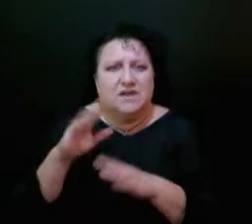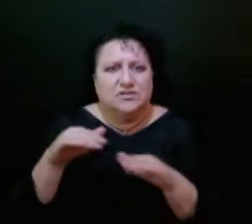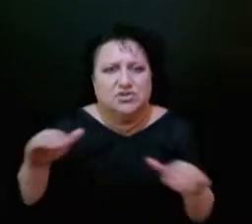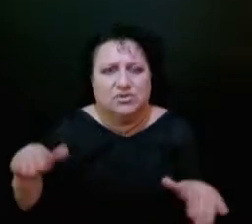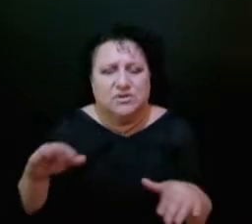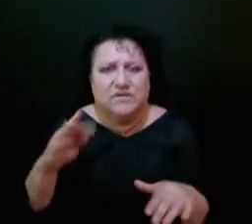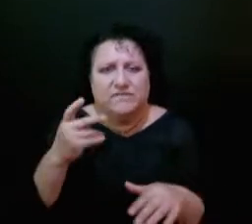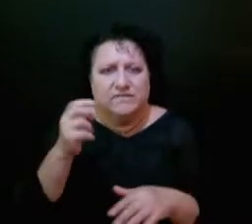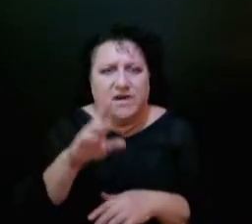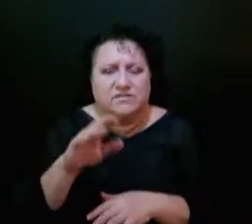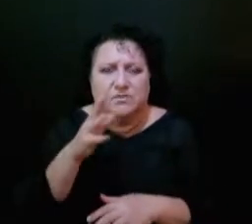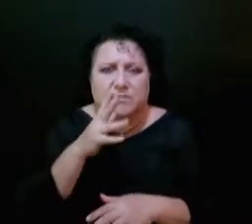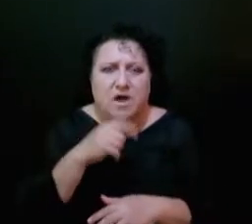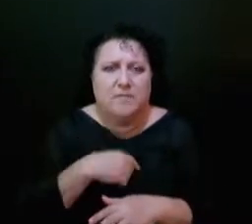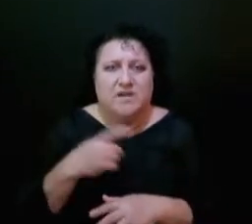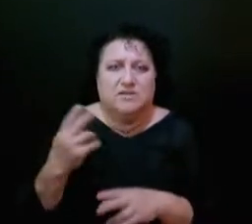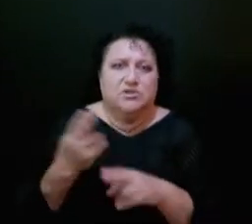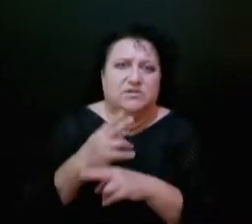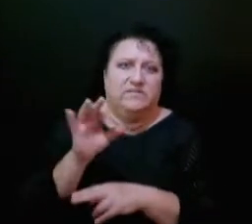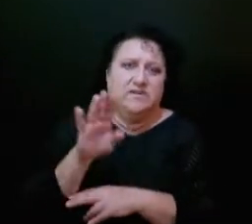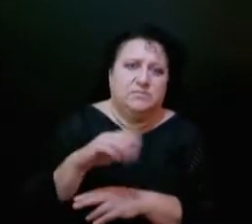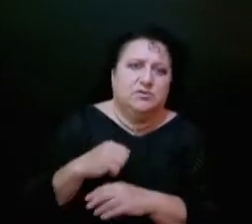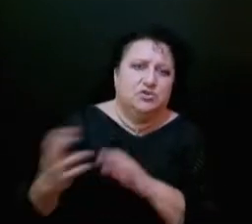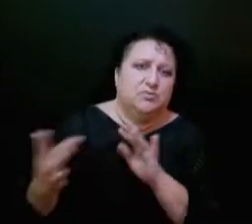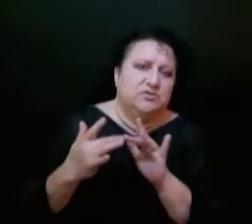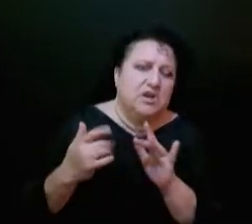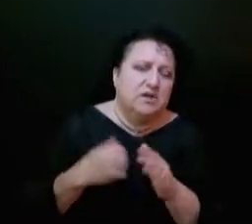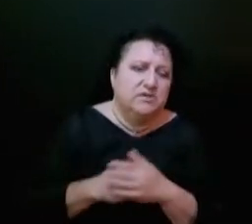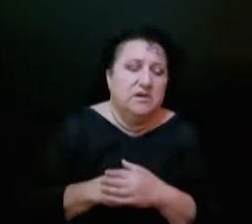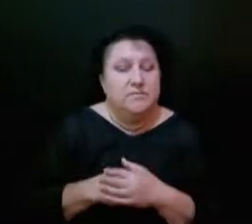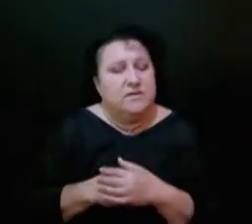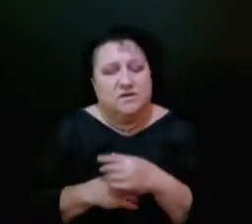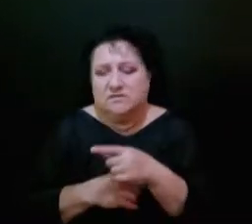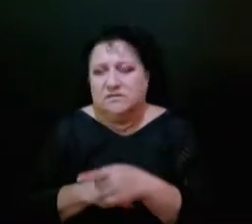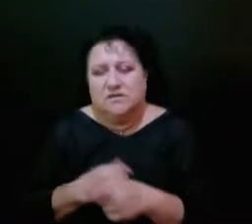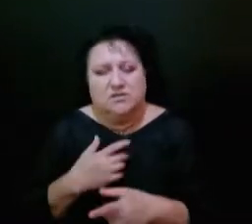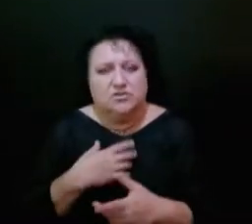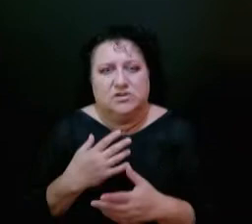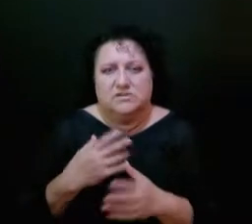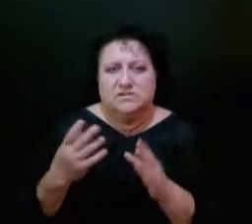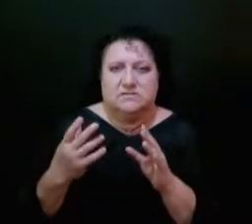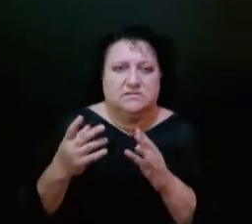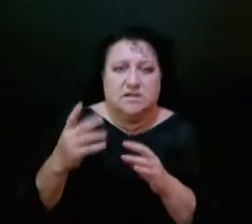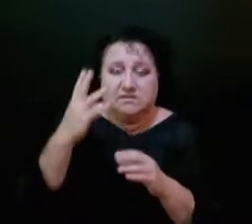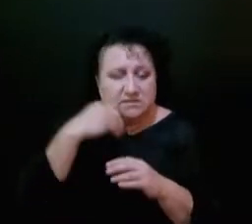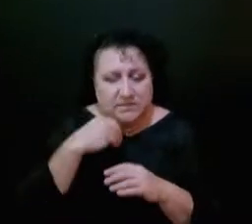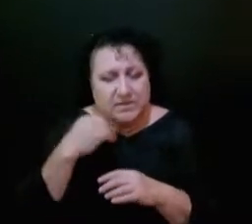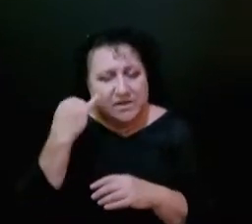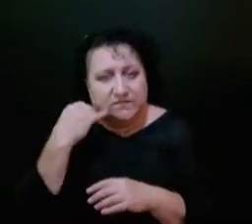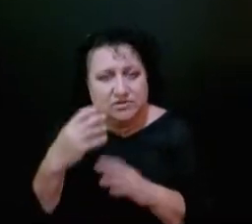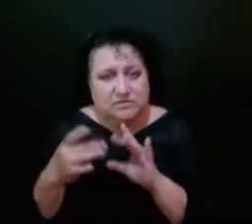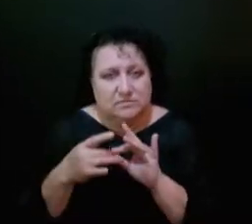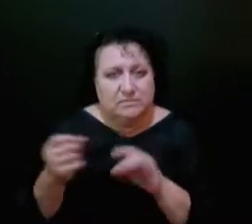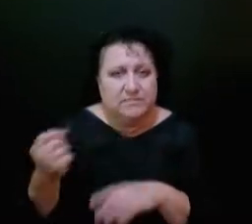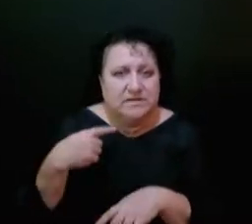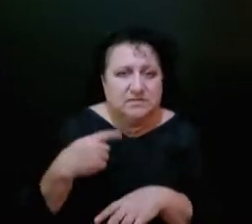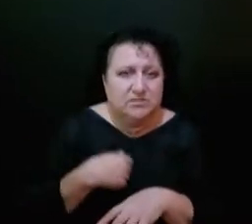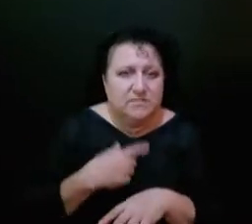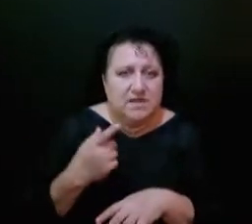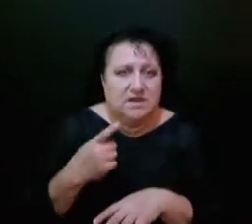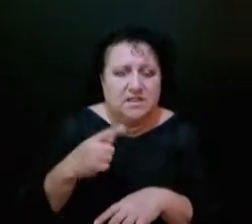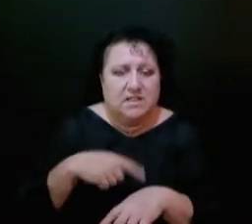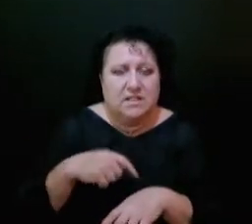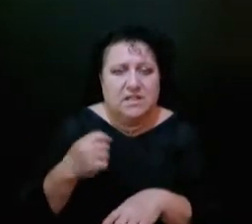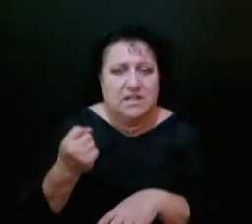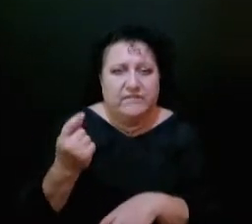has currently. So pray for Jessie, because she clearly doesn't sleep if she's messaging me at 11. And so she was lamenting as to